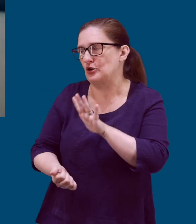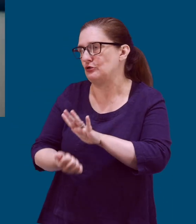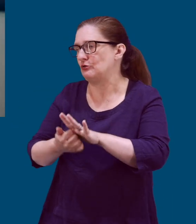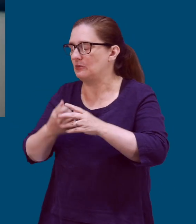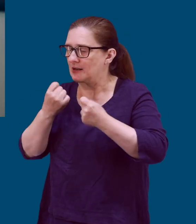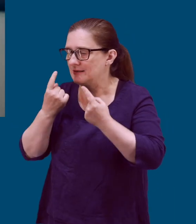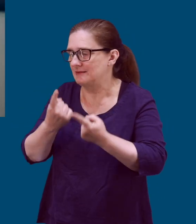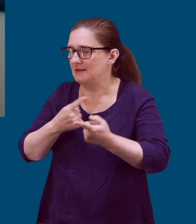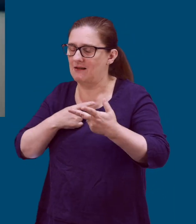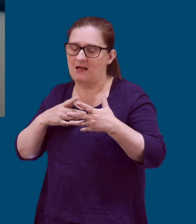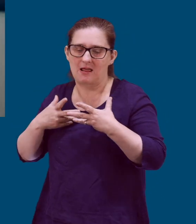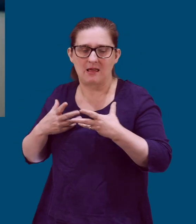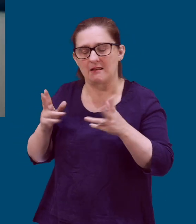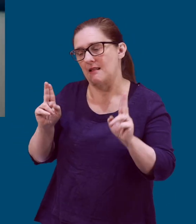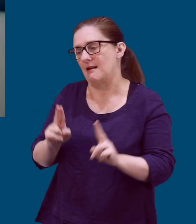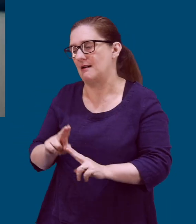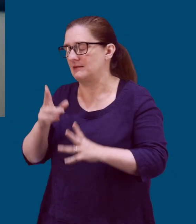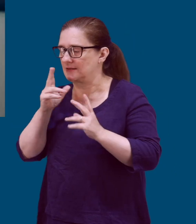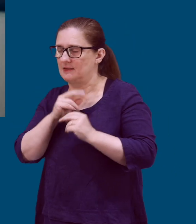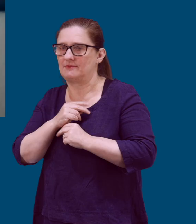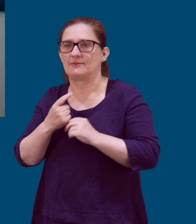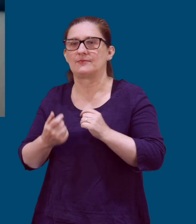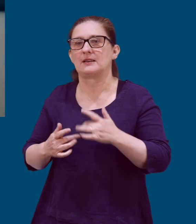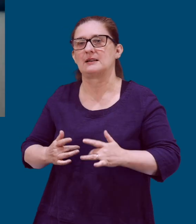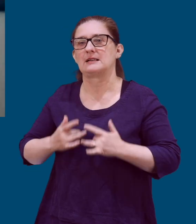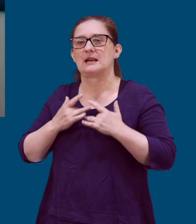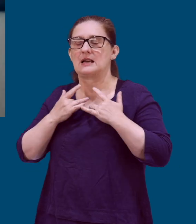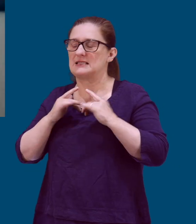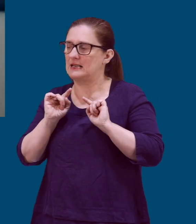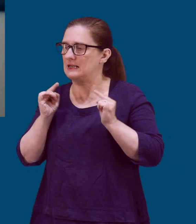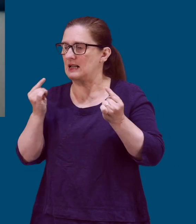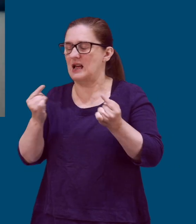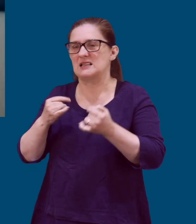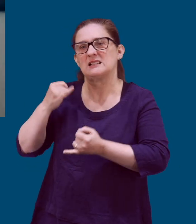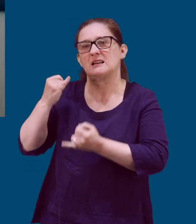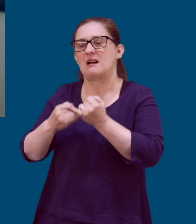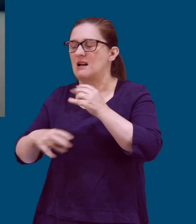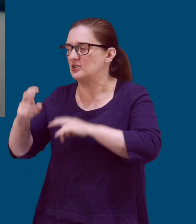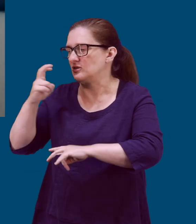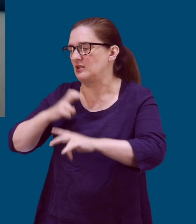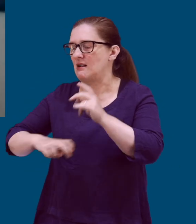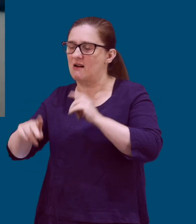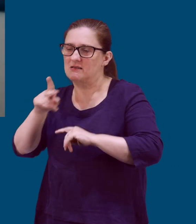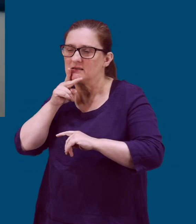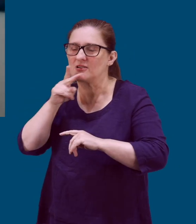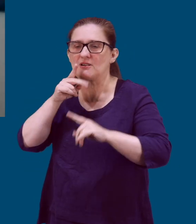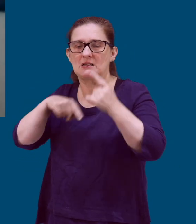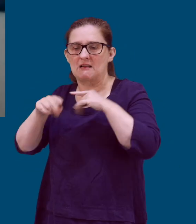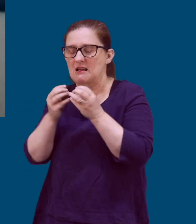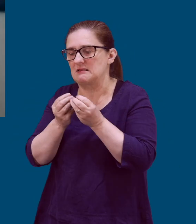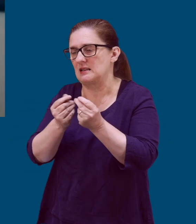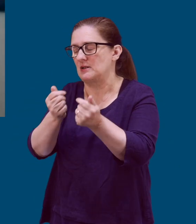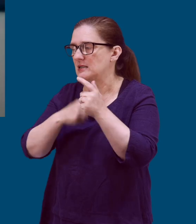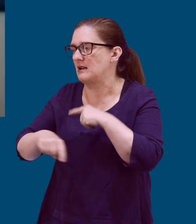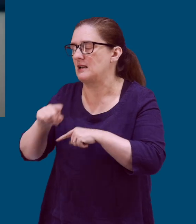our lack of sleeves, our selfishness, our senselessness, our spit, our shit, our cigarettes, our sediment,